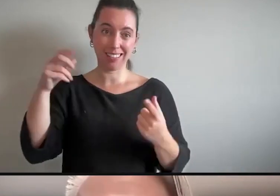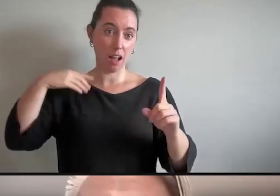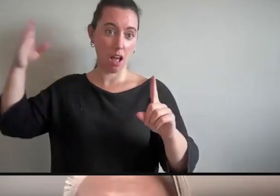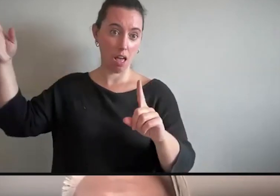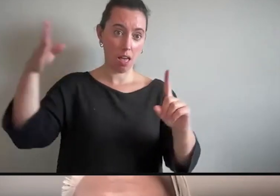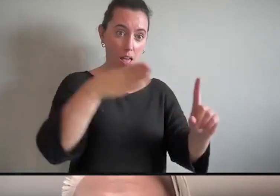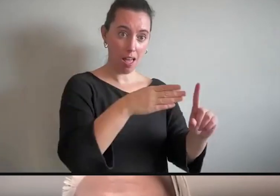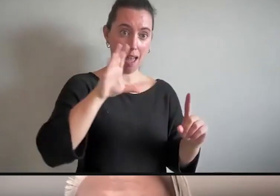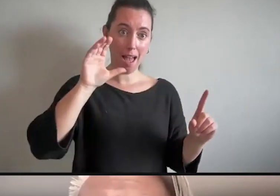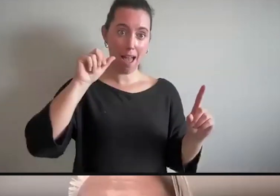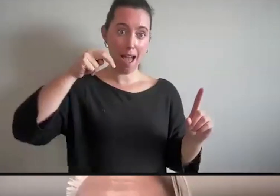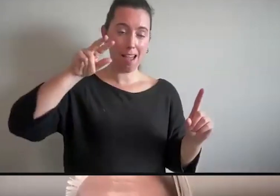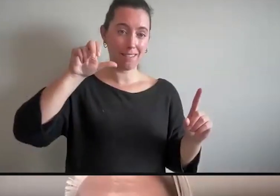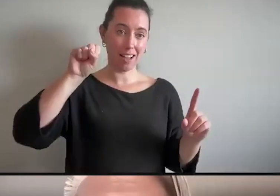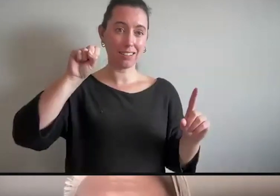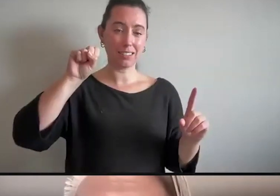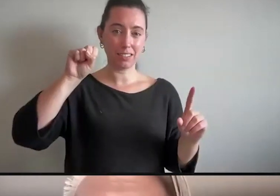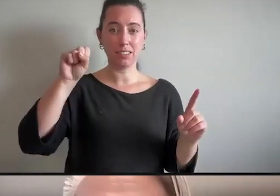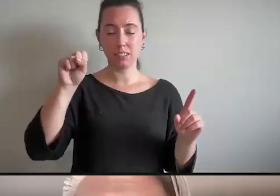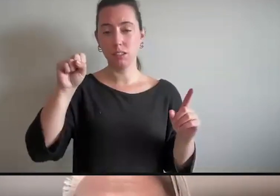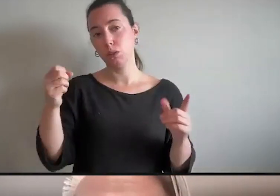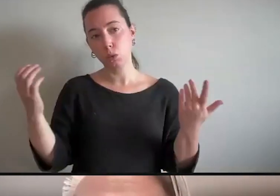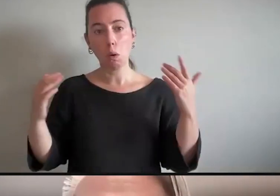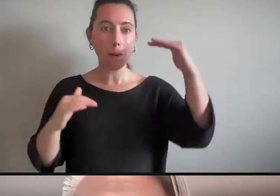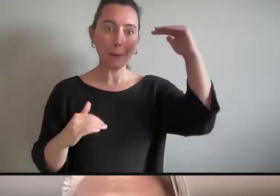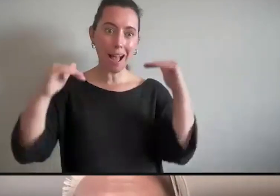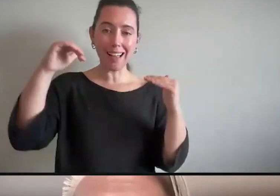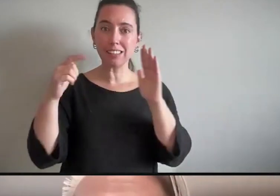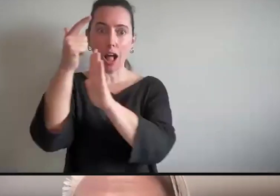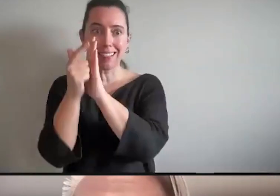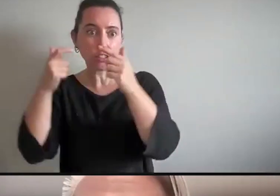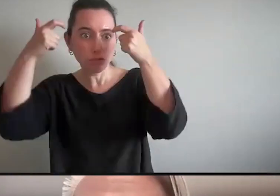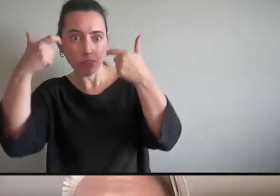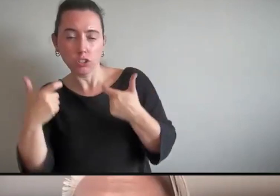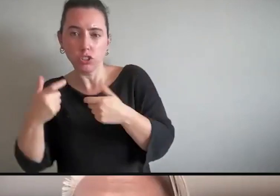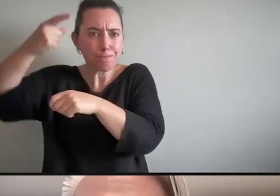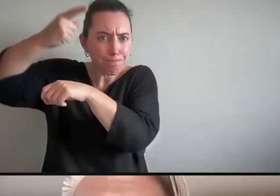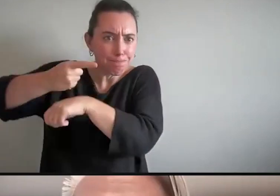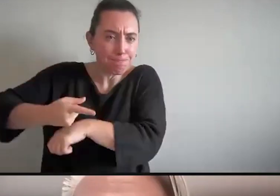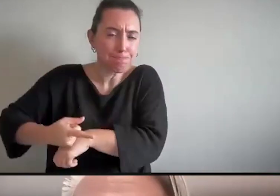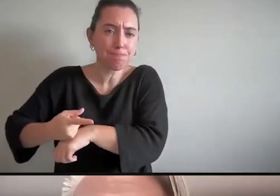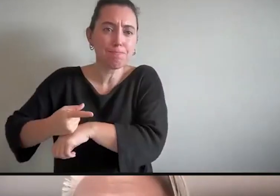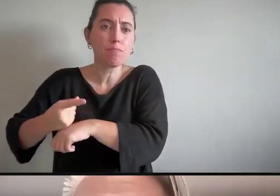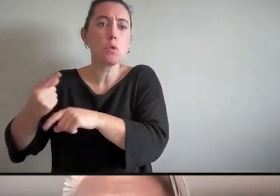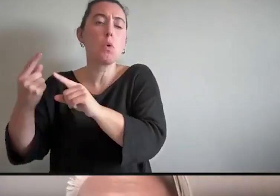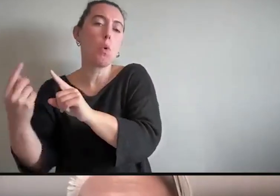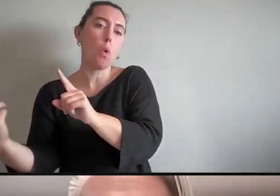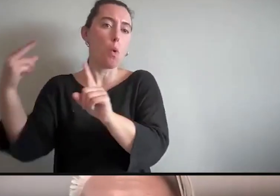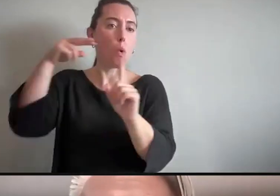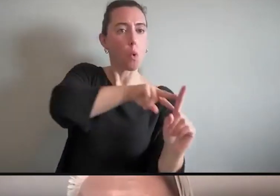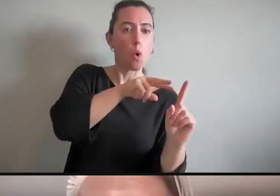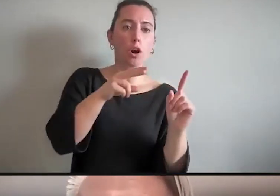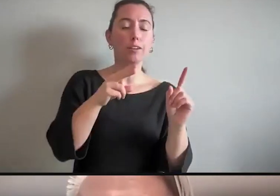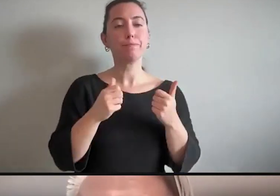to look at this problem differently, but we'll have to balance legislation and requirements or if we want to go down the path of good enough is good